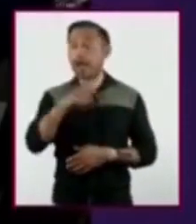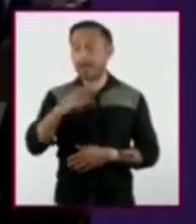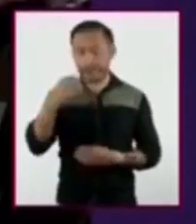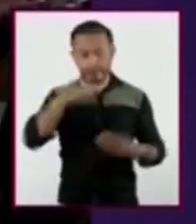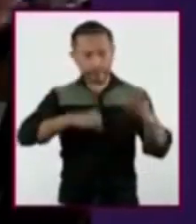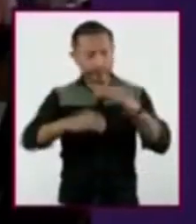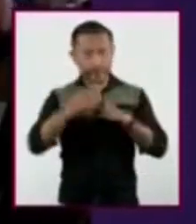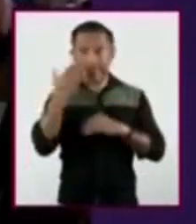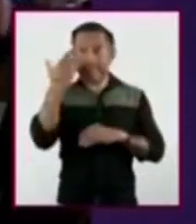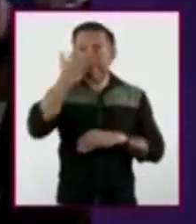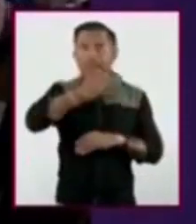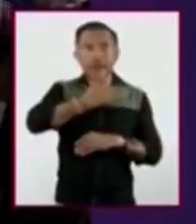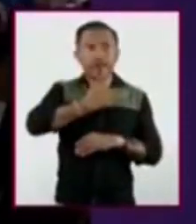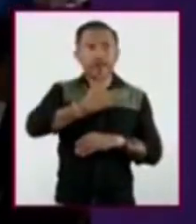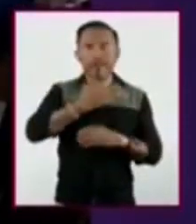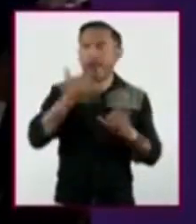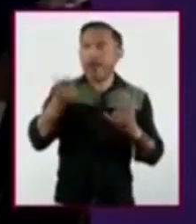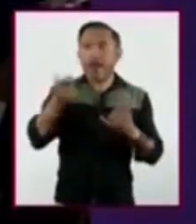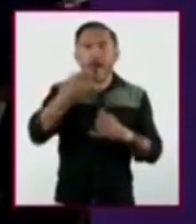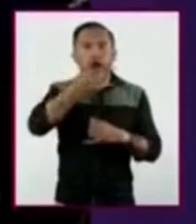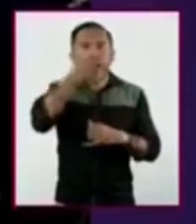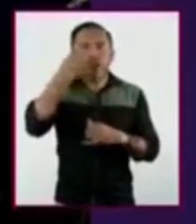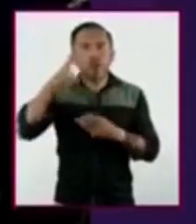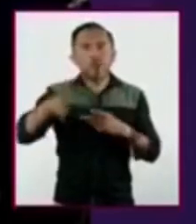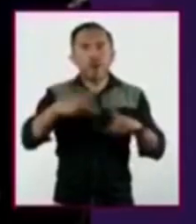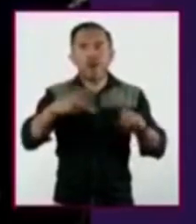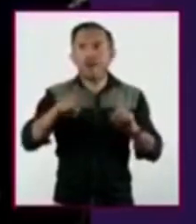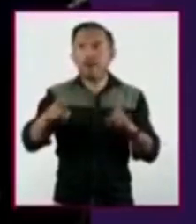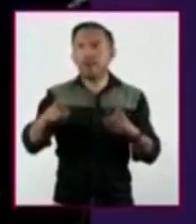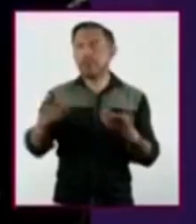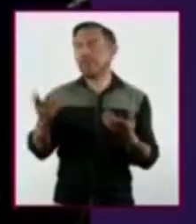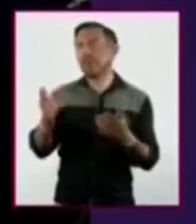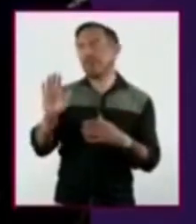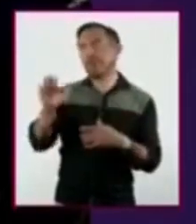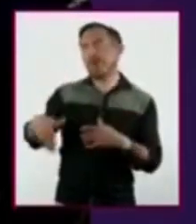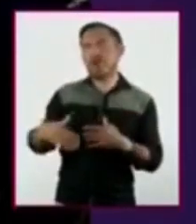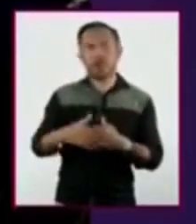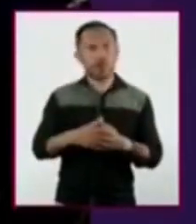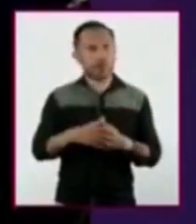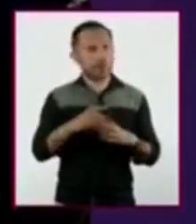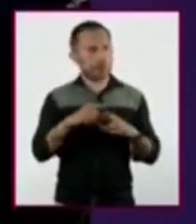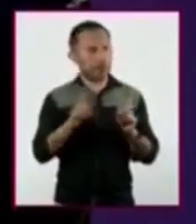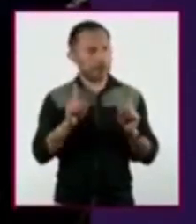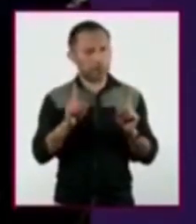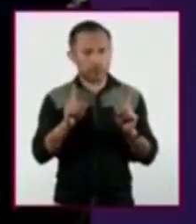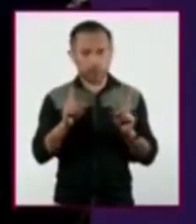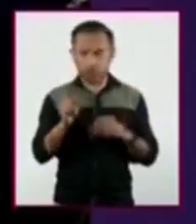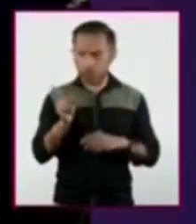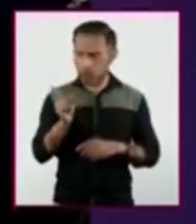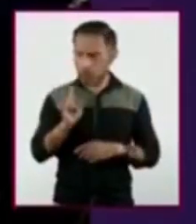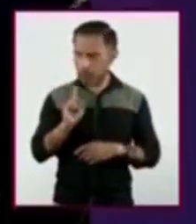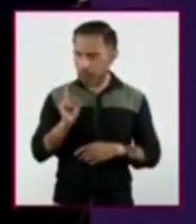It's a Halloween party. Come on, Dizzy. But where?